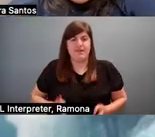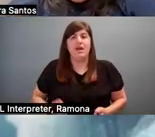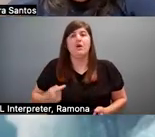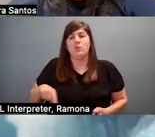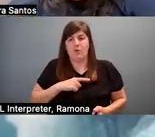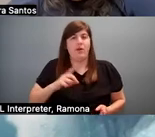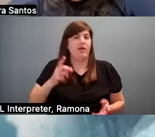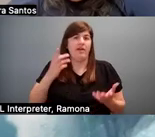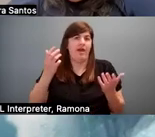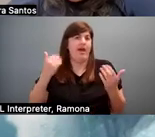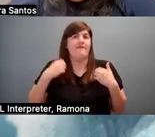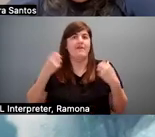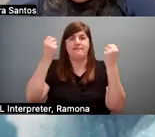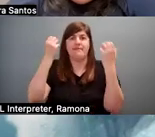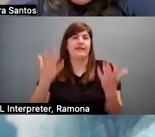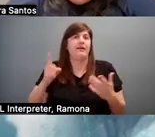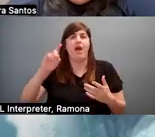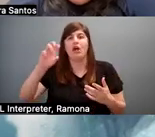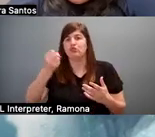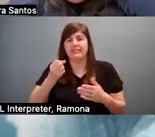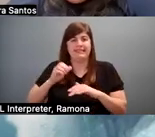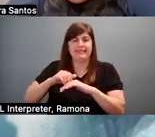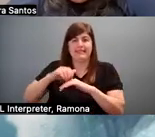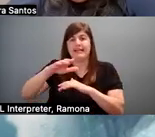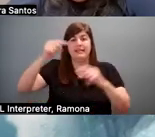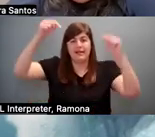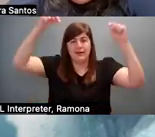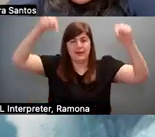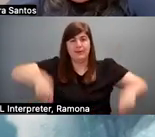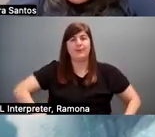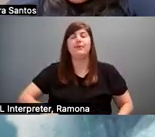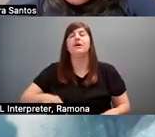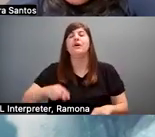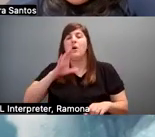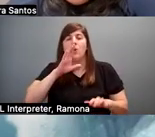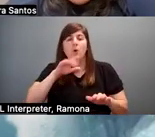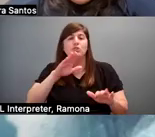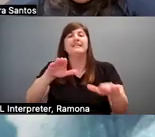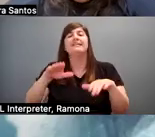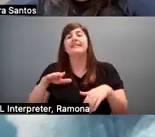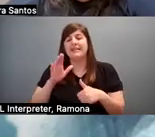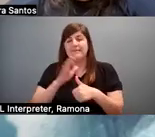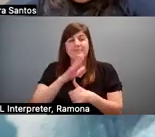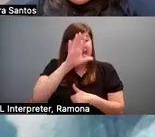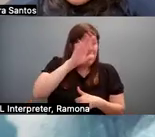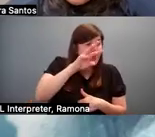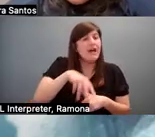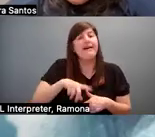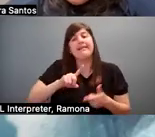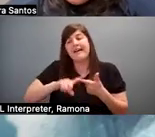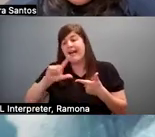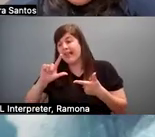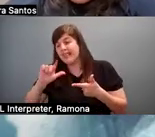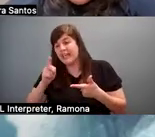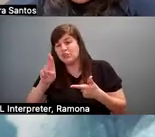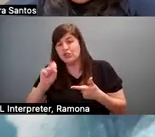like hundreds of them. And we're going to send them into the ocean, and they're going to have cameras and lasers and all sorts of sensors that they can